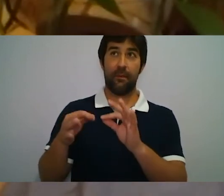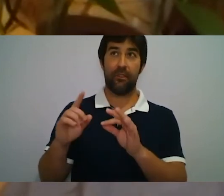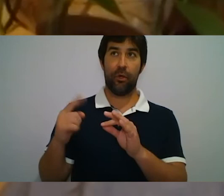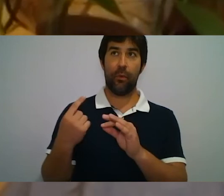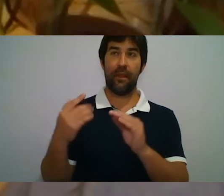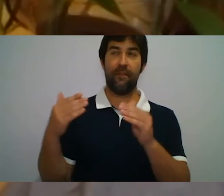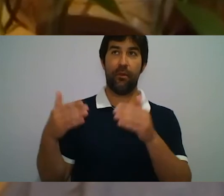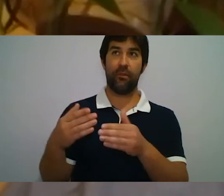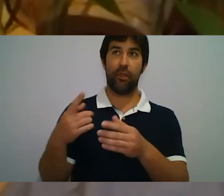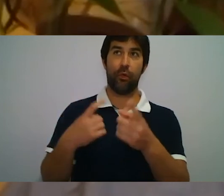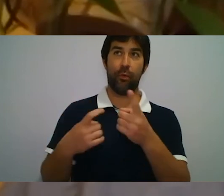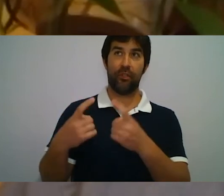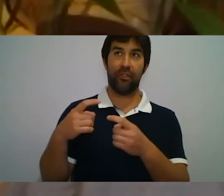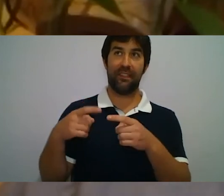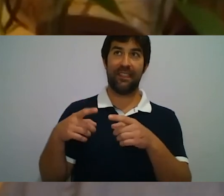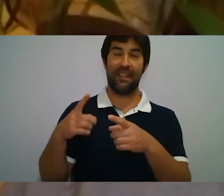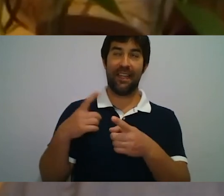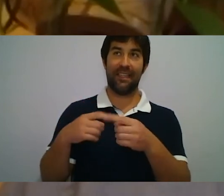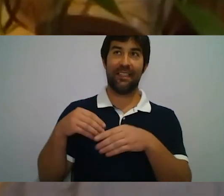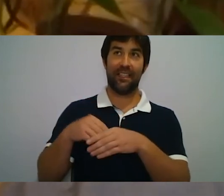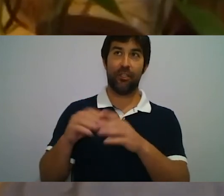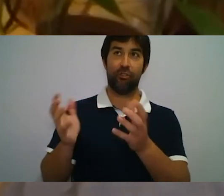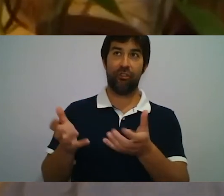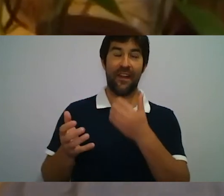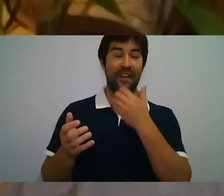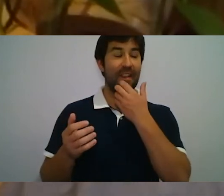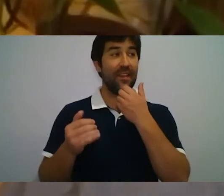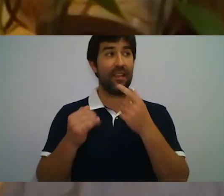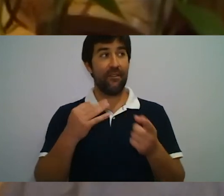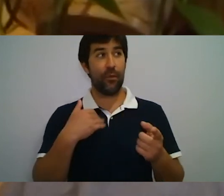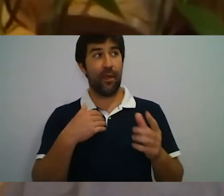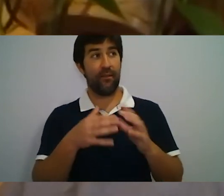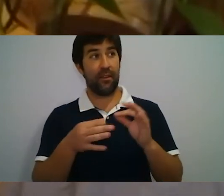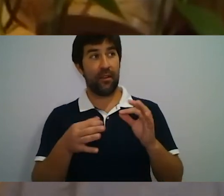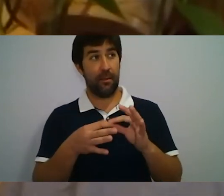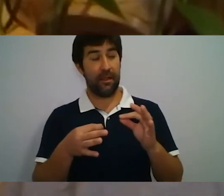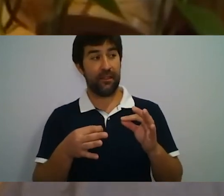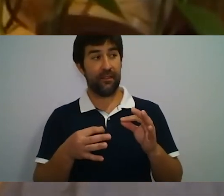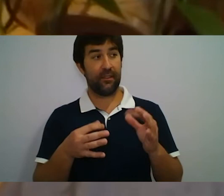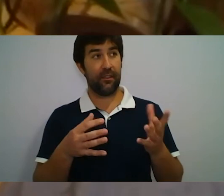outreach. We will always need help with that. If everyone from this meeting could share the survey on their